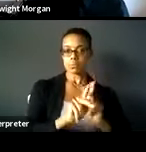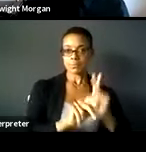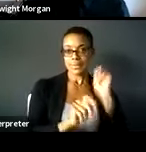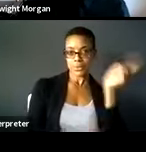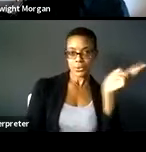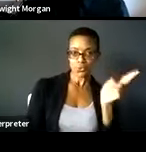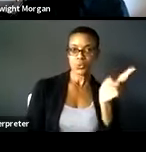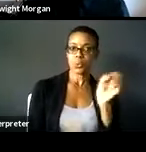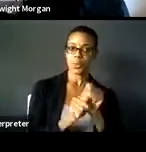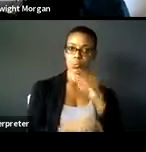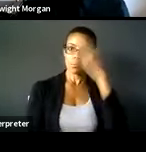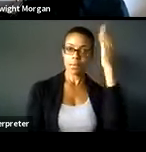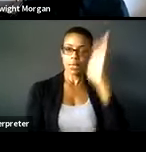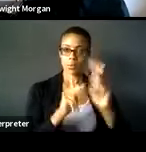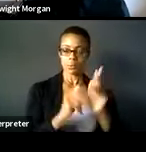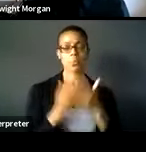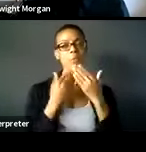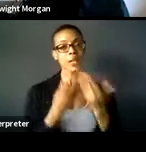me.